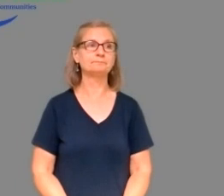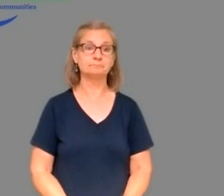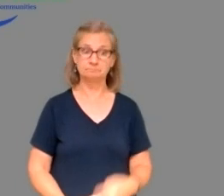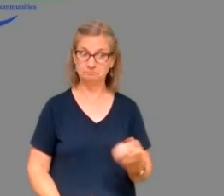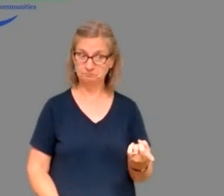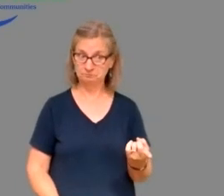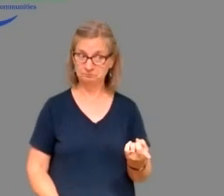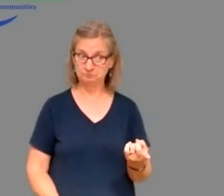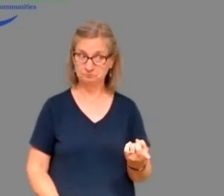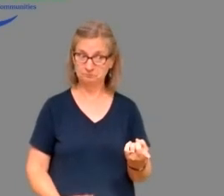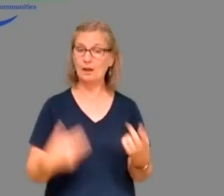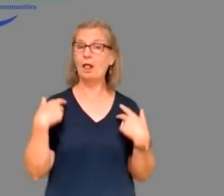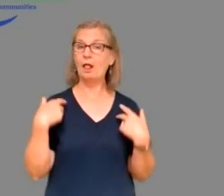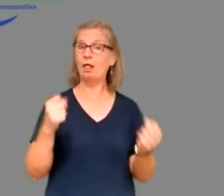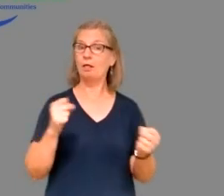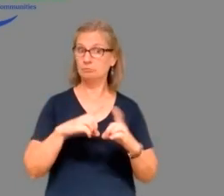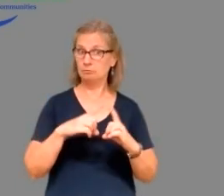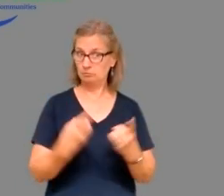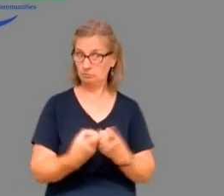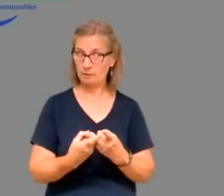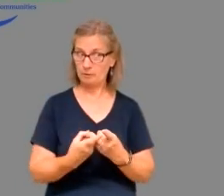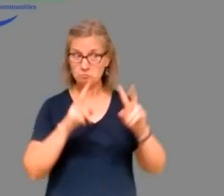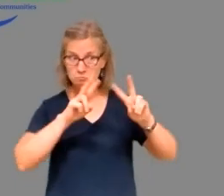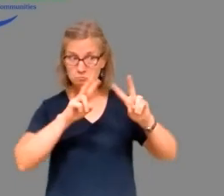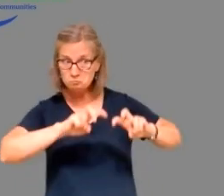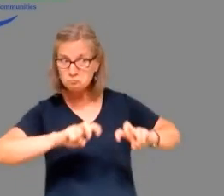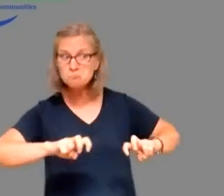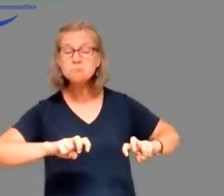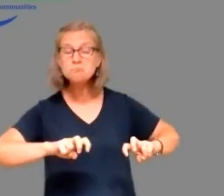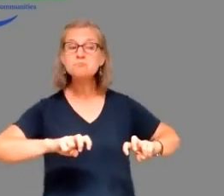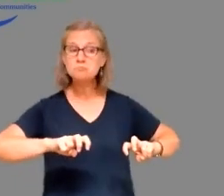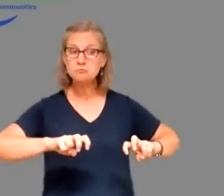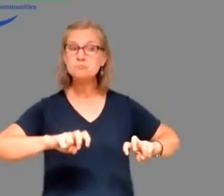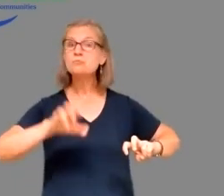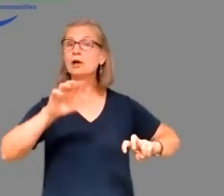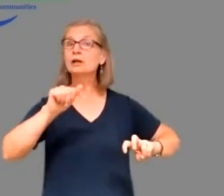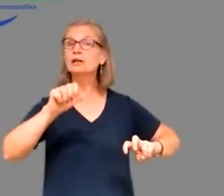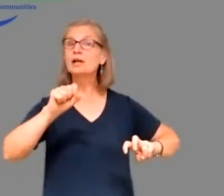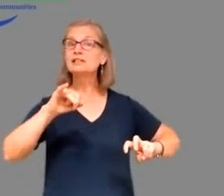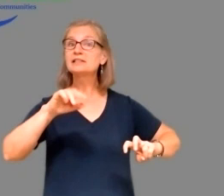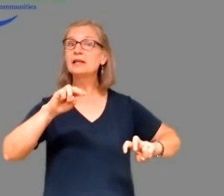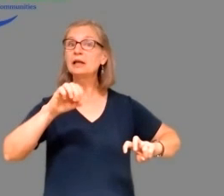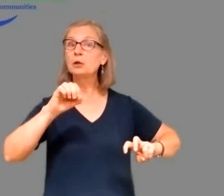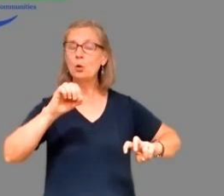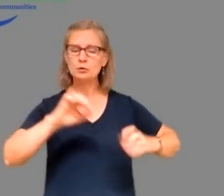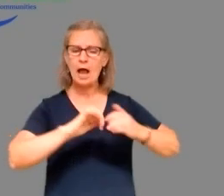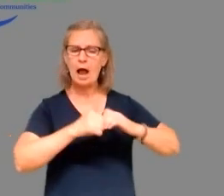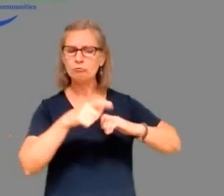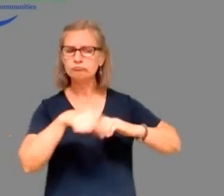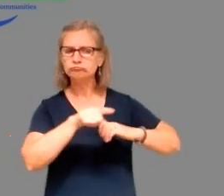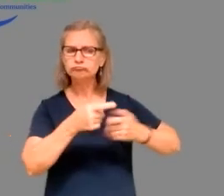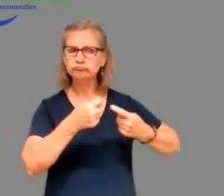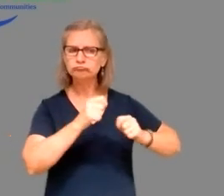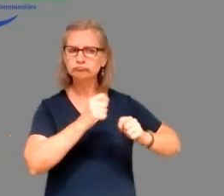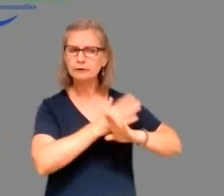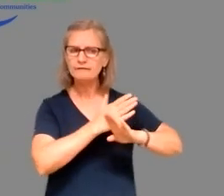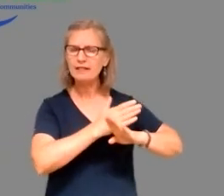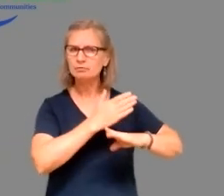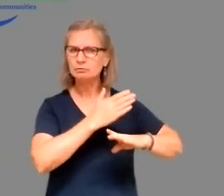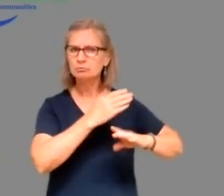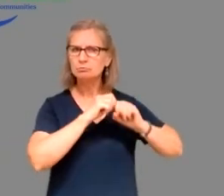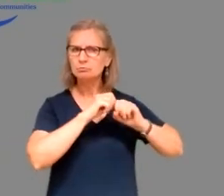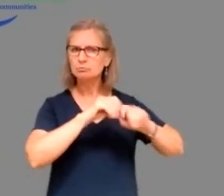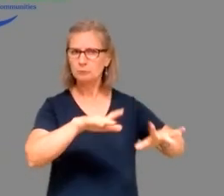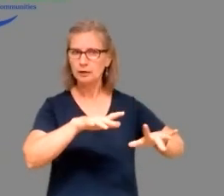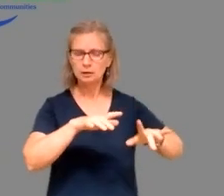has the health department assessed the mitigation measures that are being used at the casinos? And even though their tribes